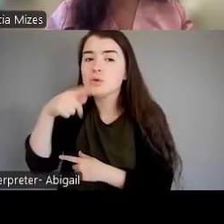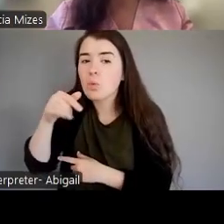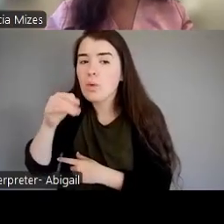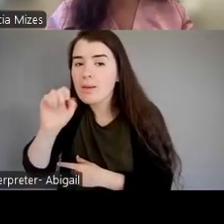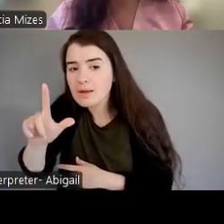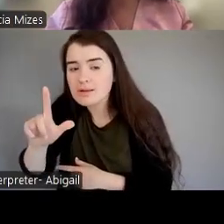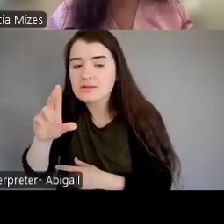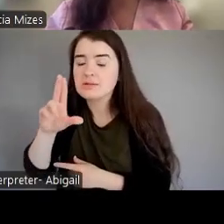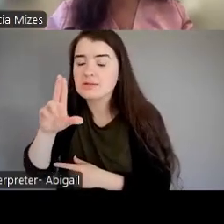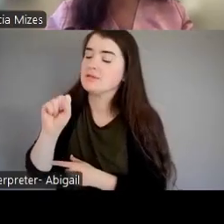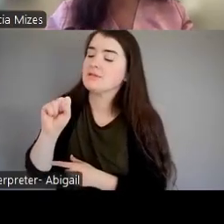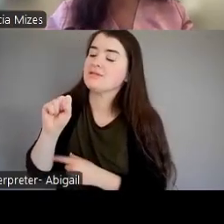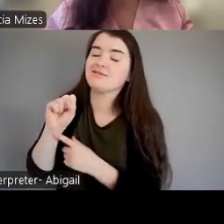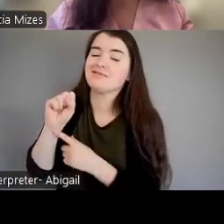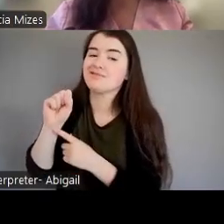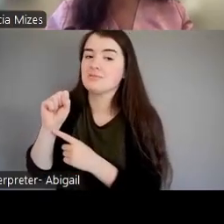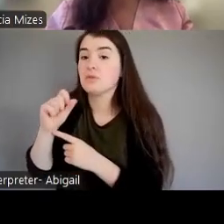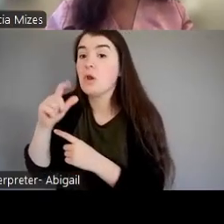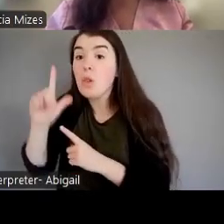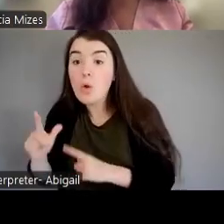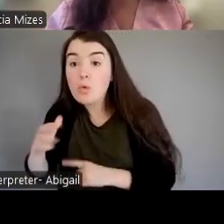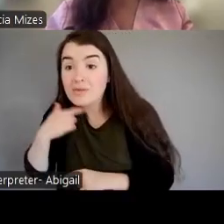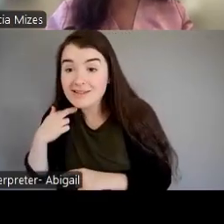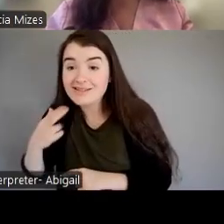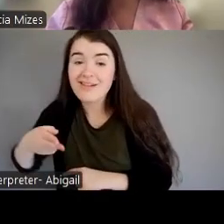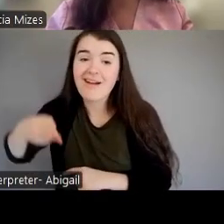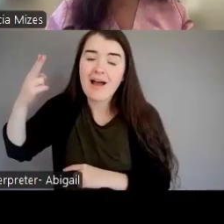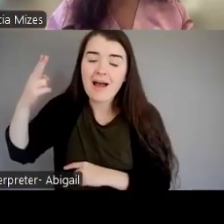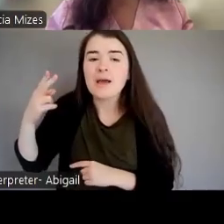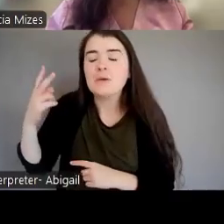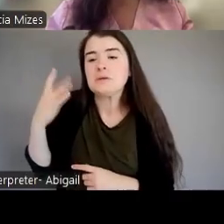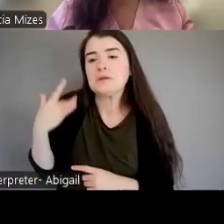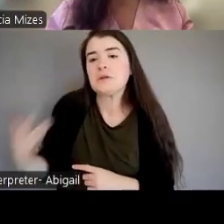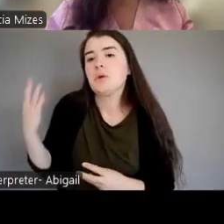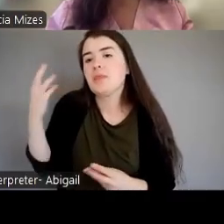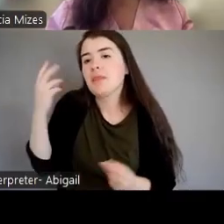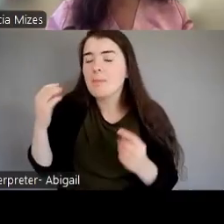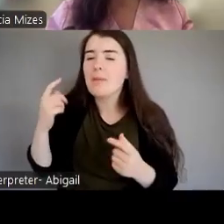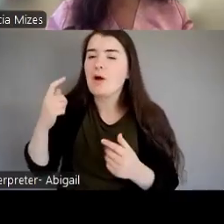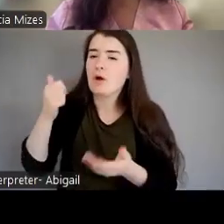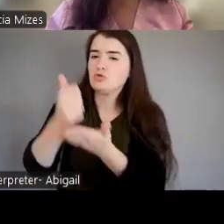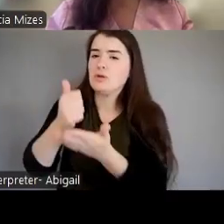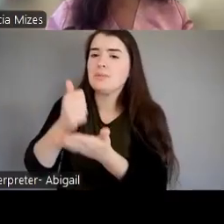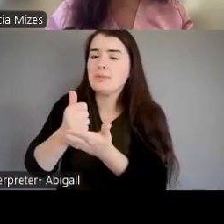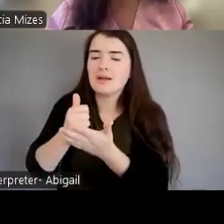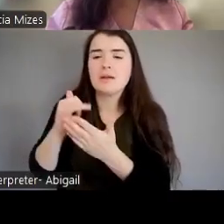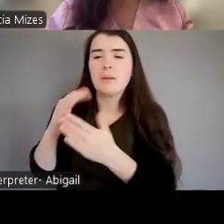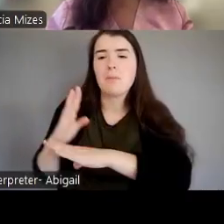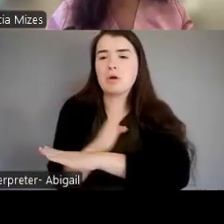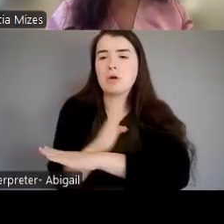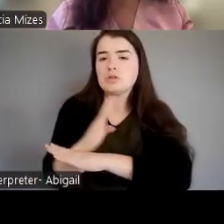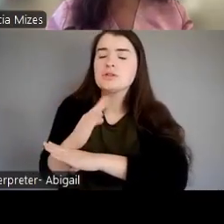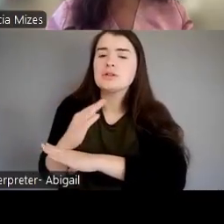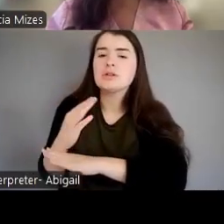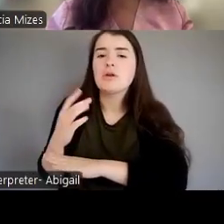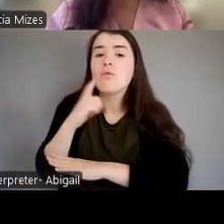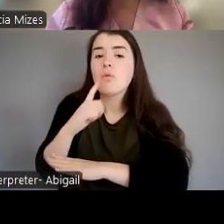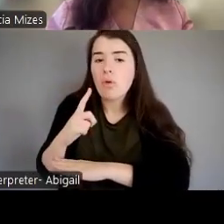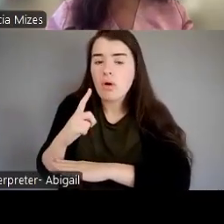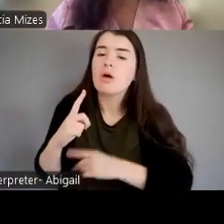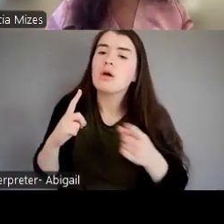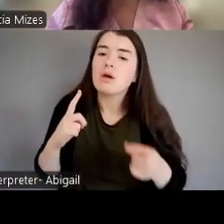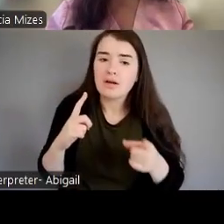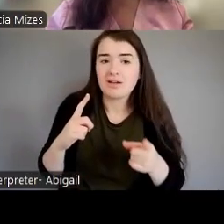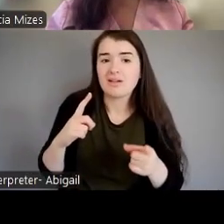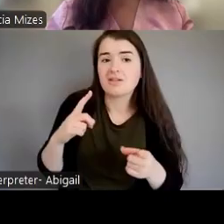higher risk when we think about the surgical excision and treatment margins. So we tend to do 4 millimeter margins for a well-differentiated squamous